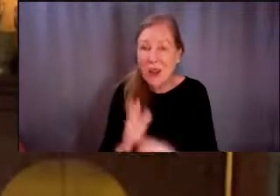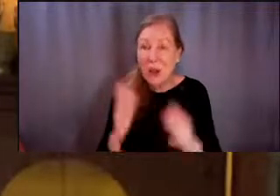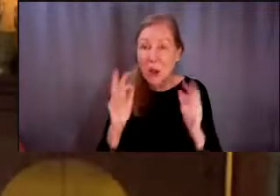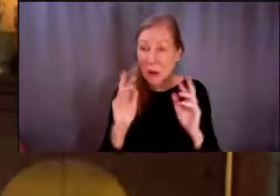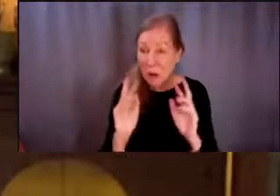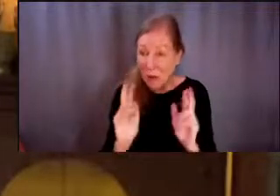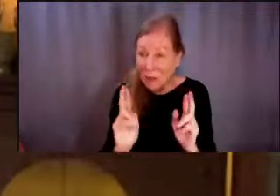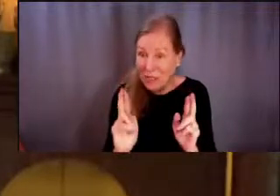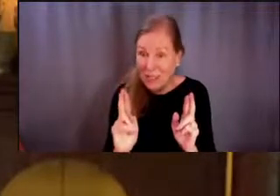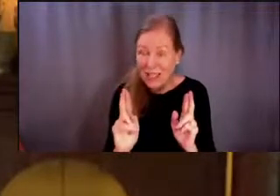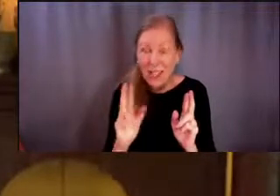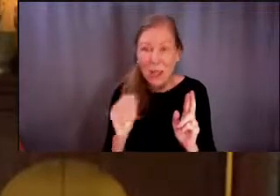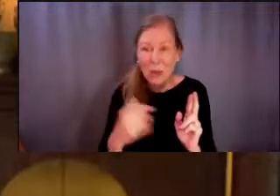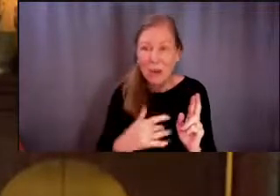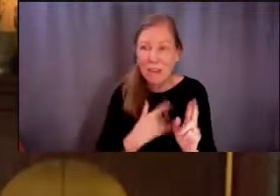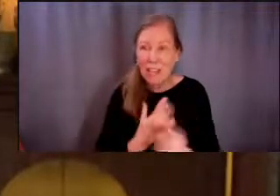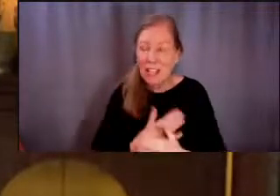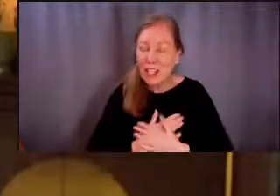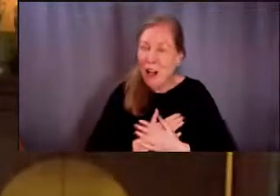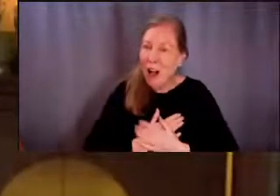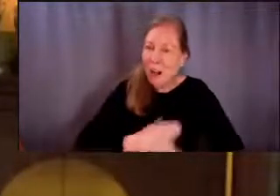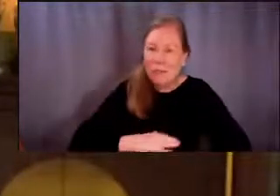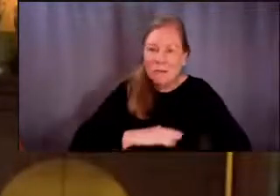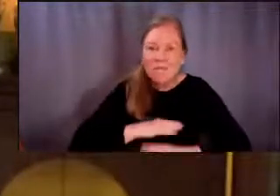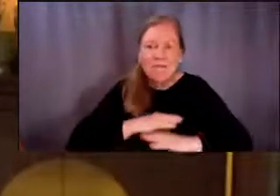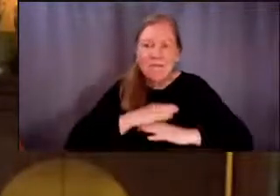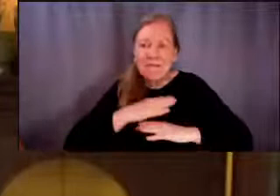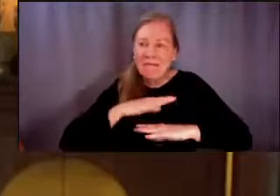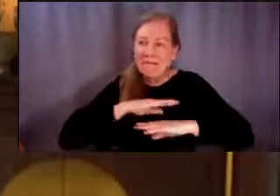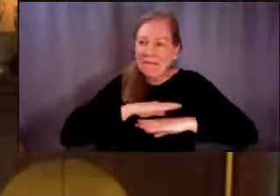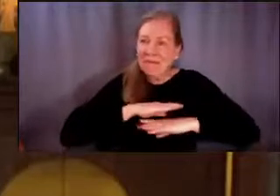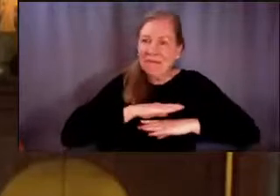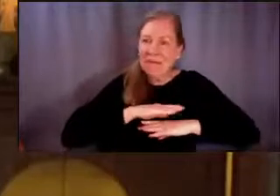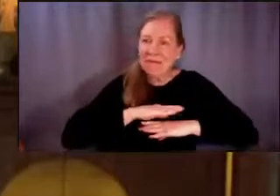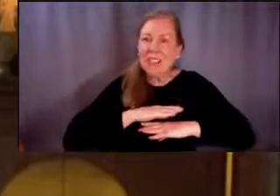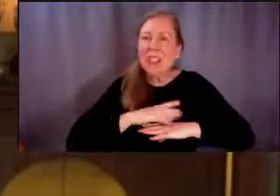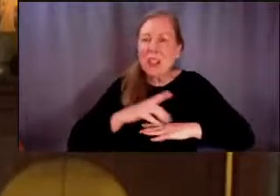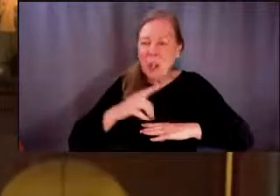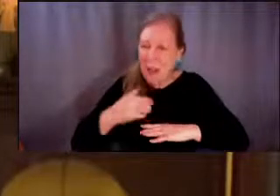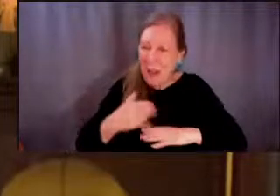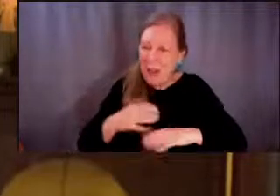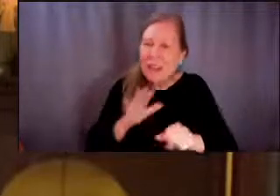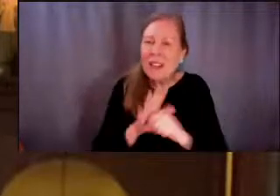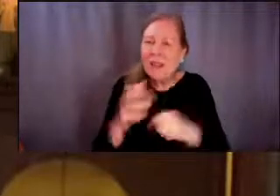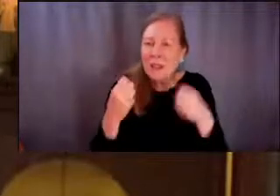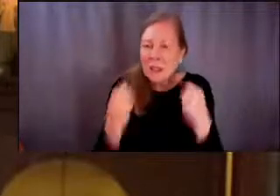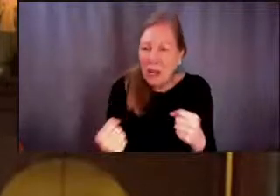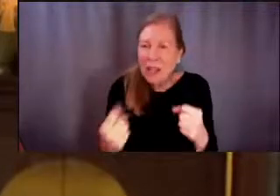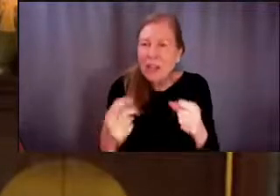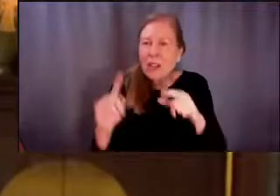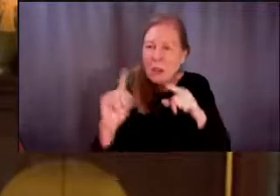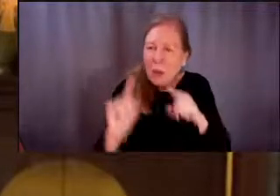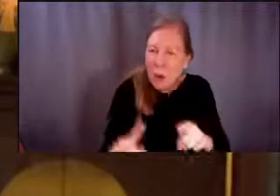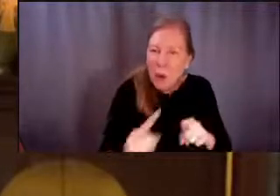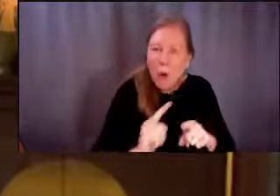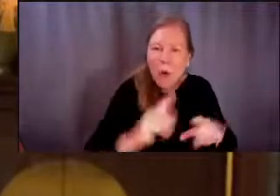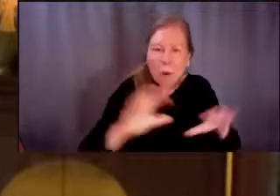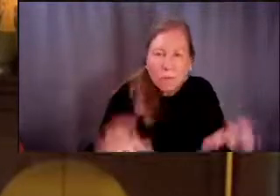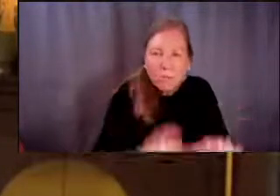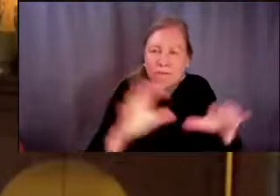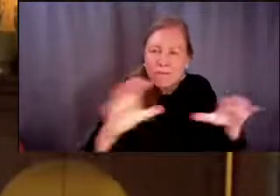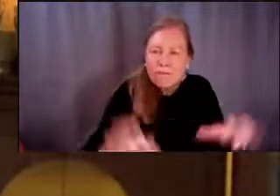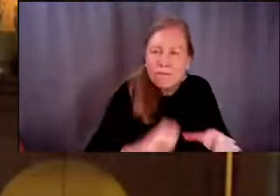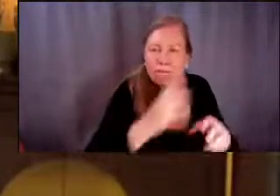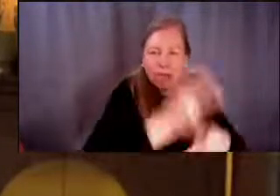turn pour out into the world. We love you guys. We miss you guys. Let's sing some